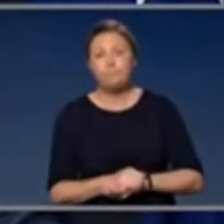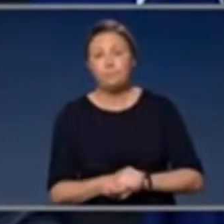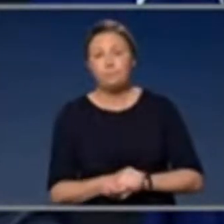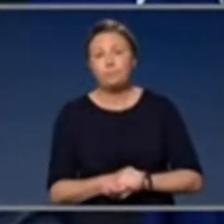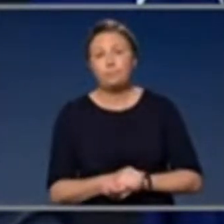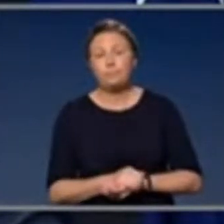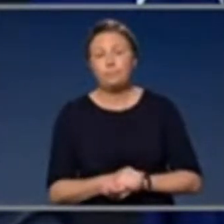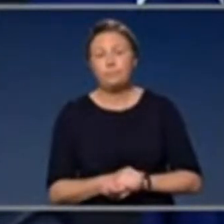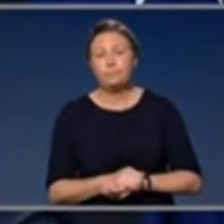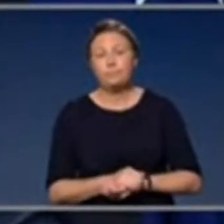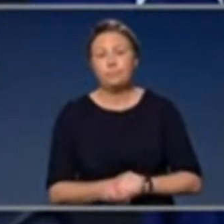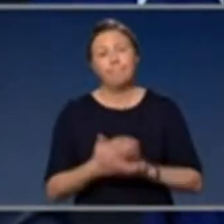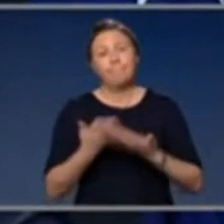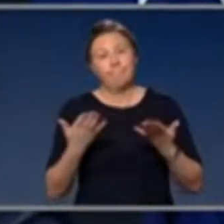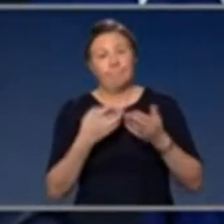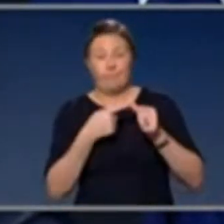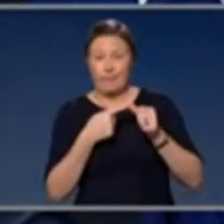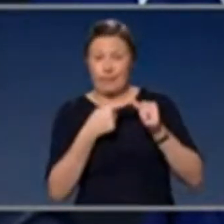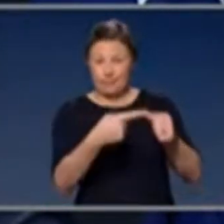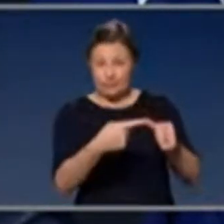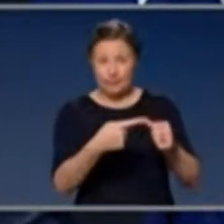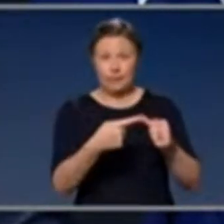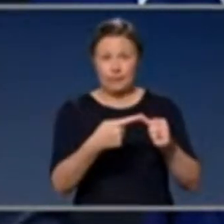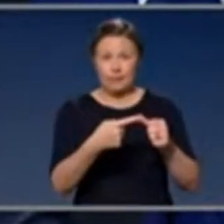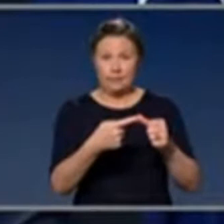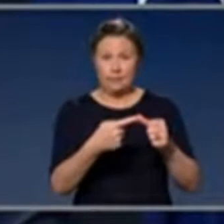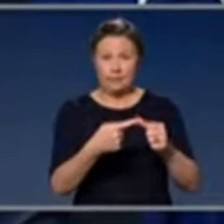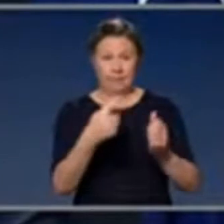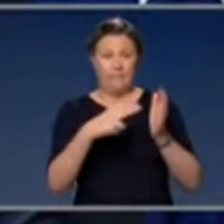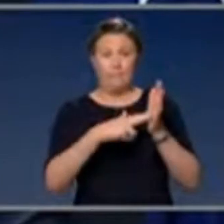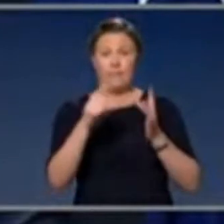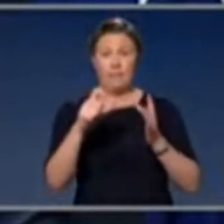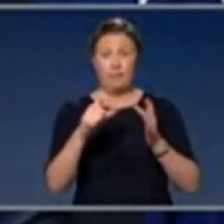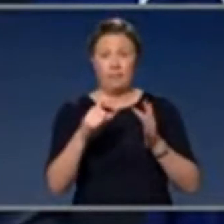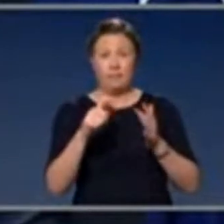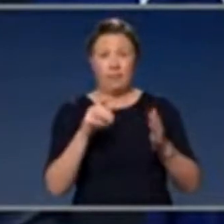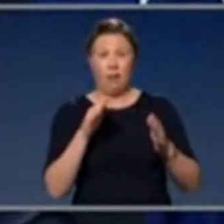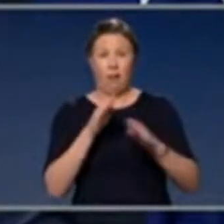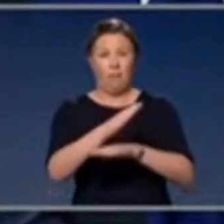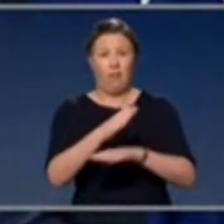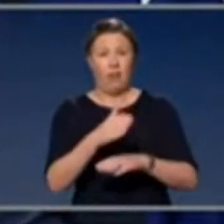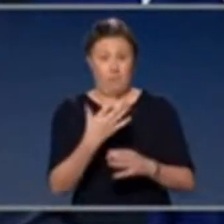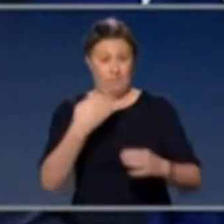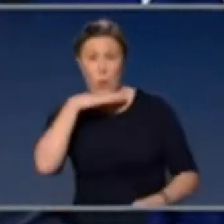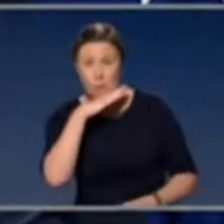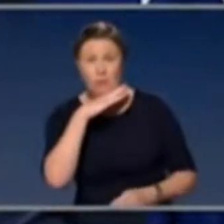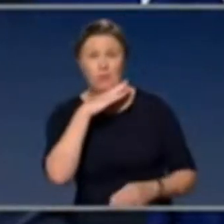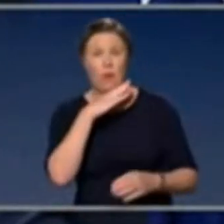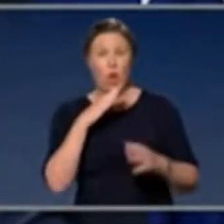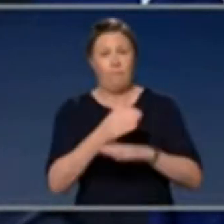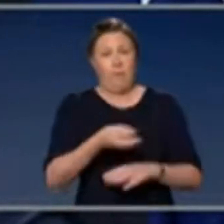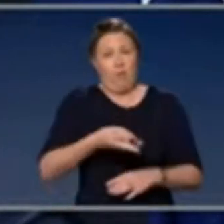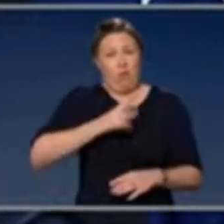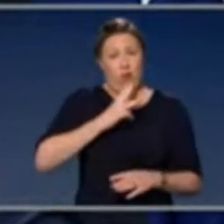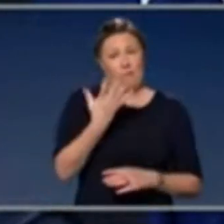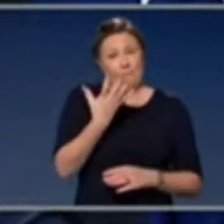we've seen, where there were some 350 aged care facilities in Melbourne alone,